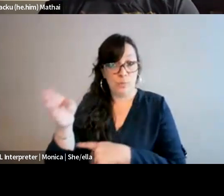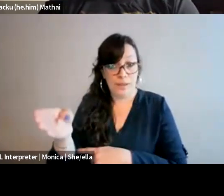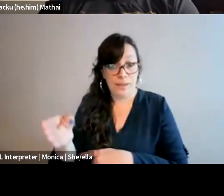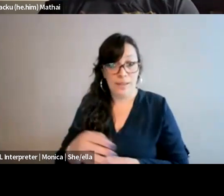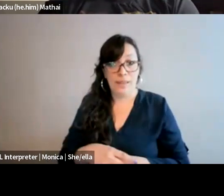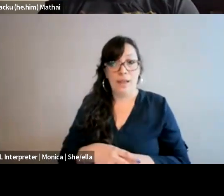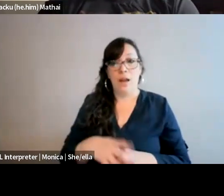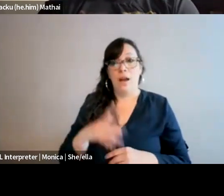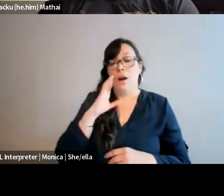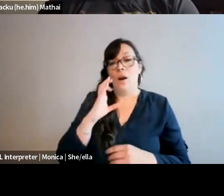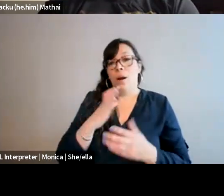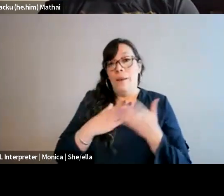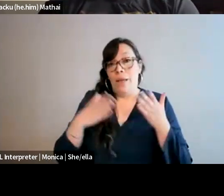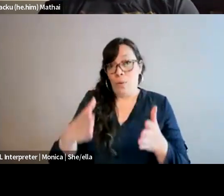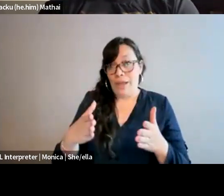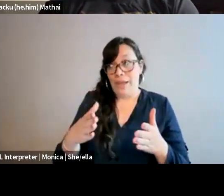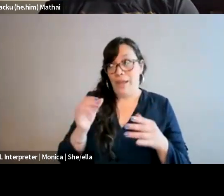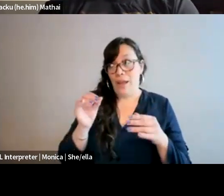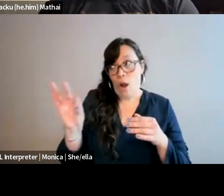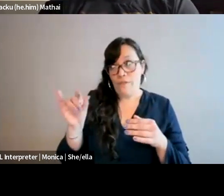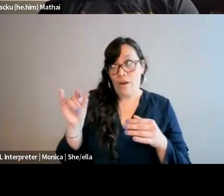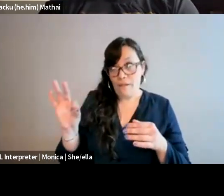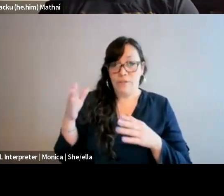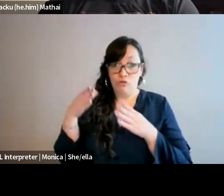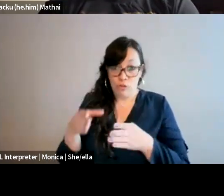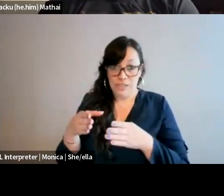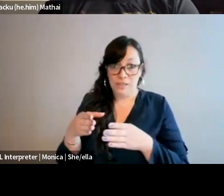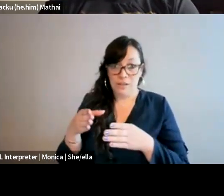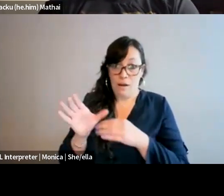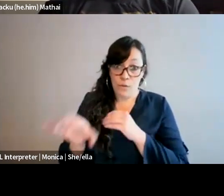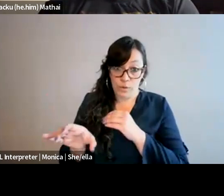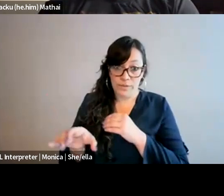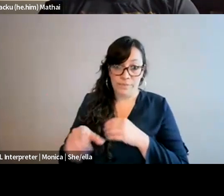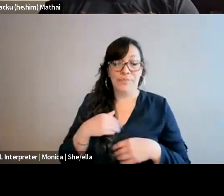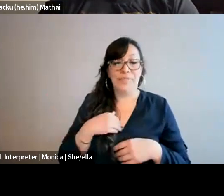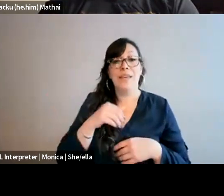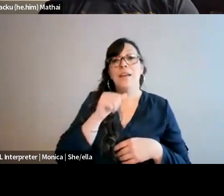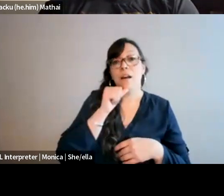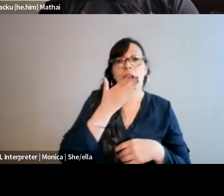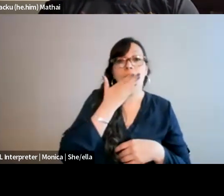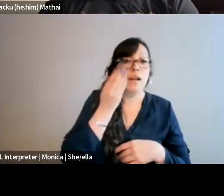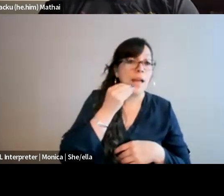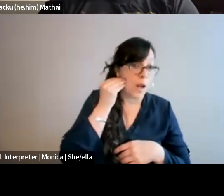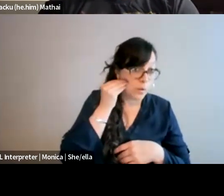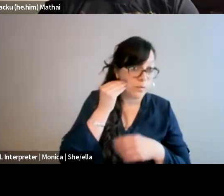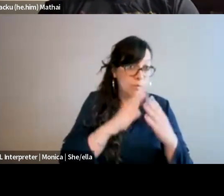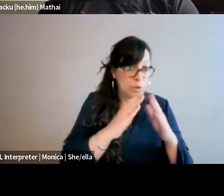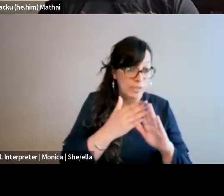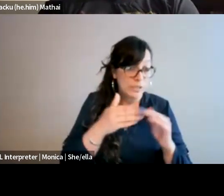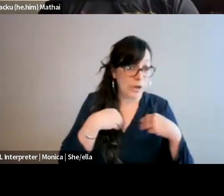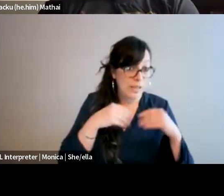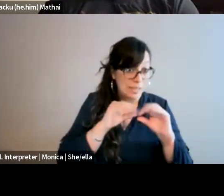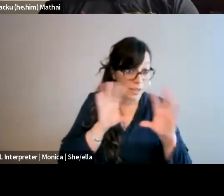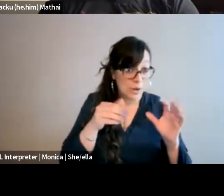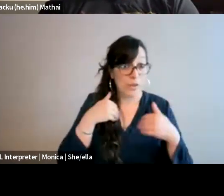A pathway off of the streets by force, right? Said another way, the unhoused communities of the East Bay are clear that the